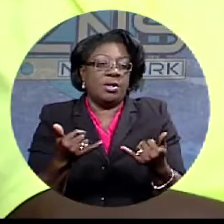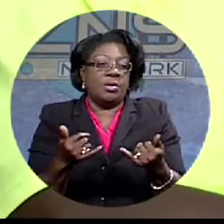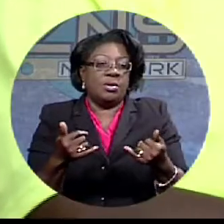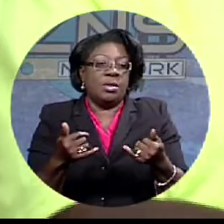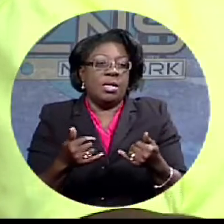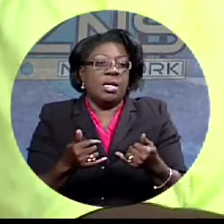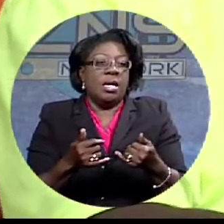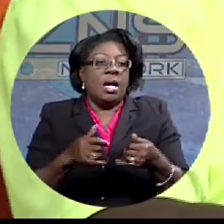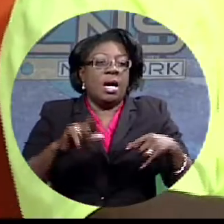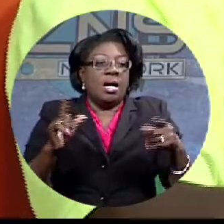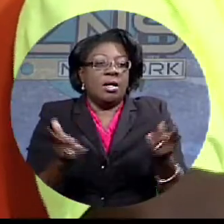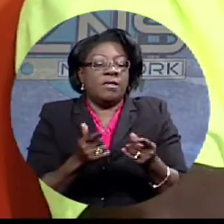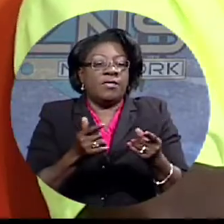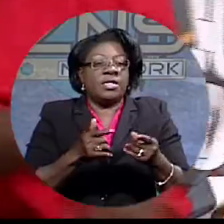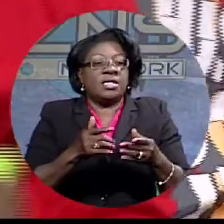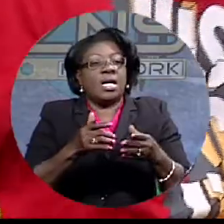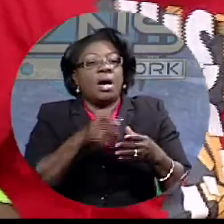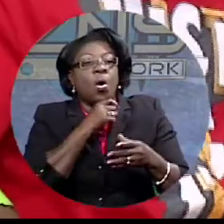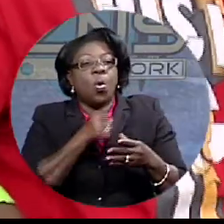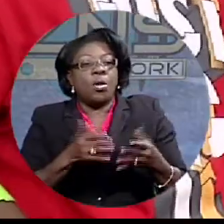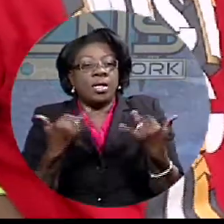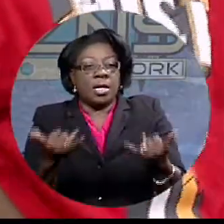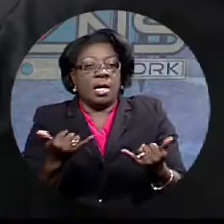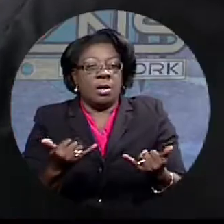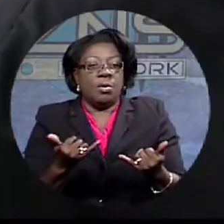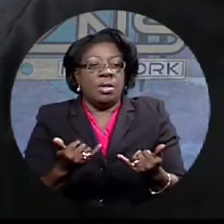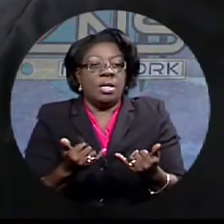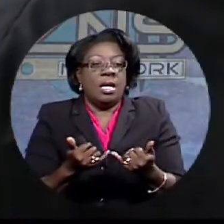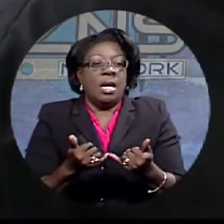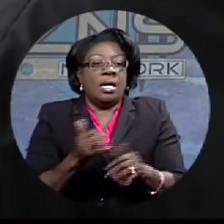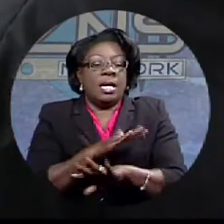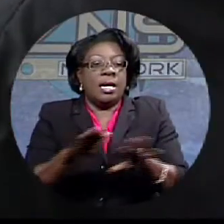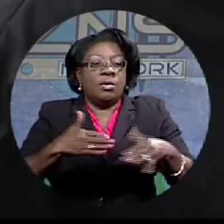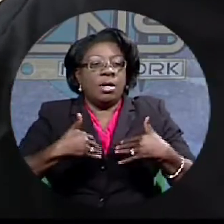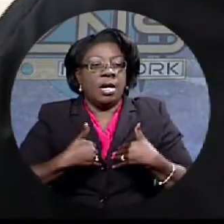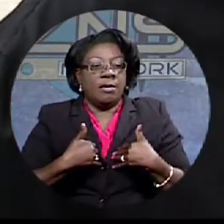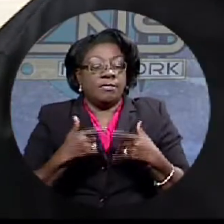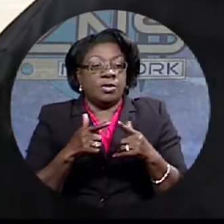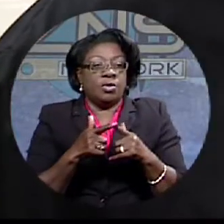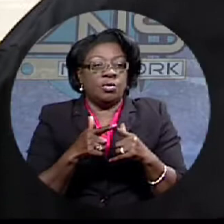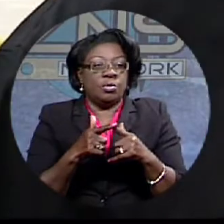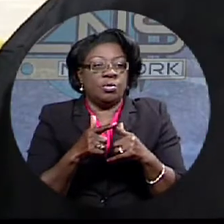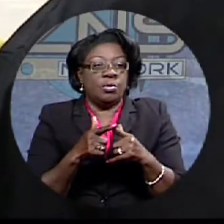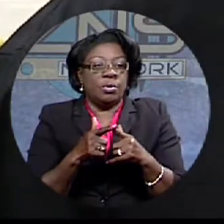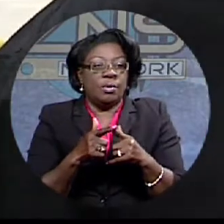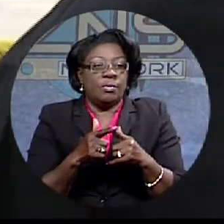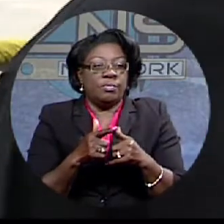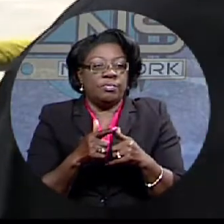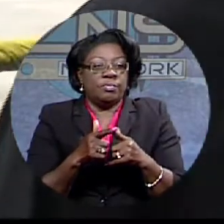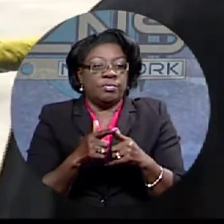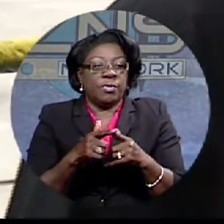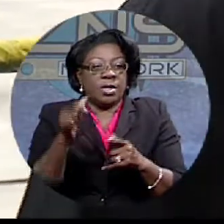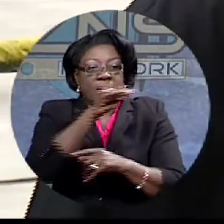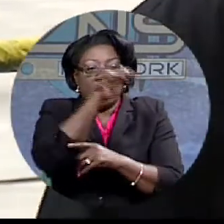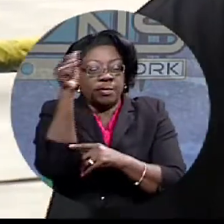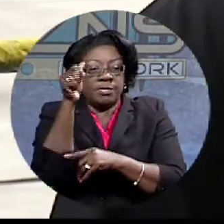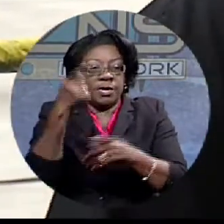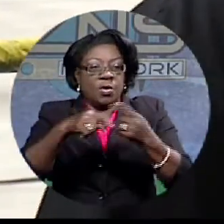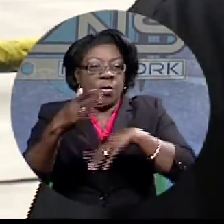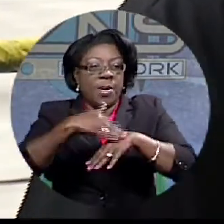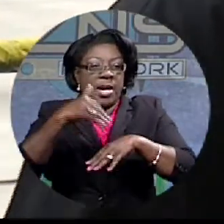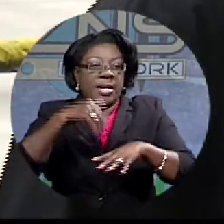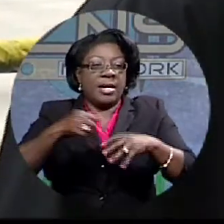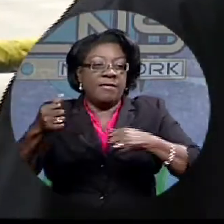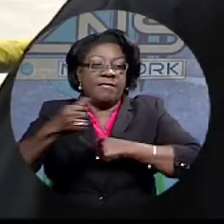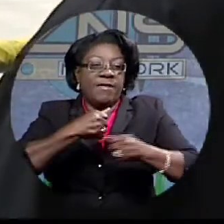promoting. A lot of us is on our way out and stuff like that, and, you know, personally, I don't have the atmosphere to go back in the